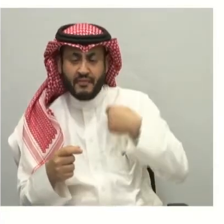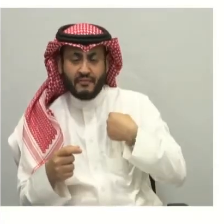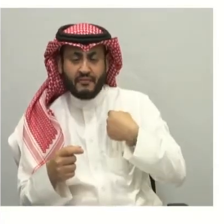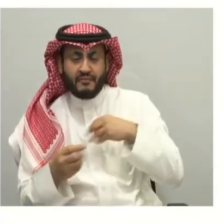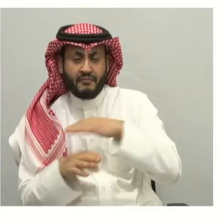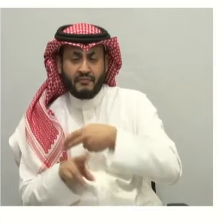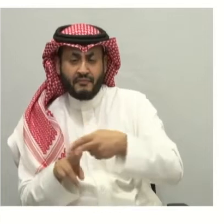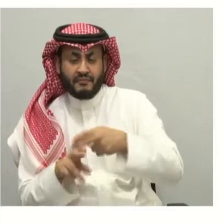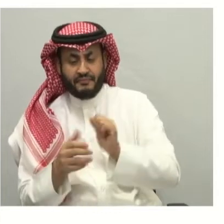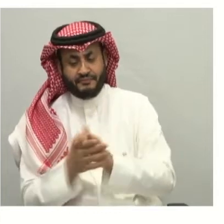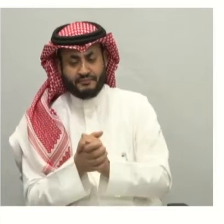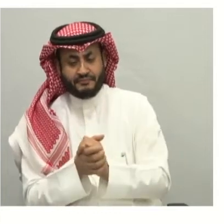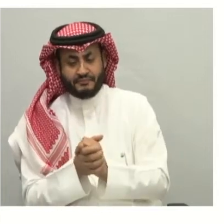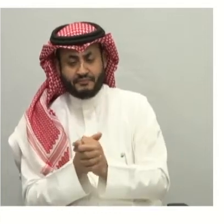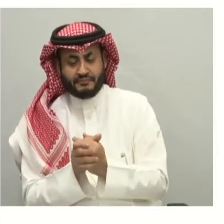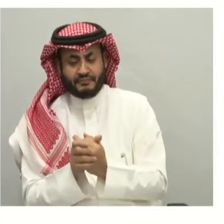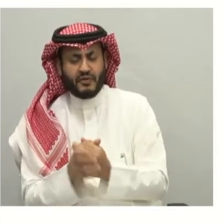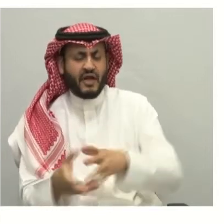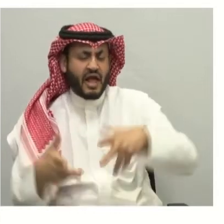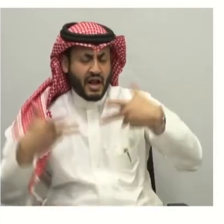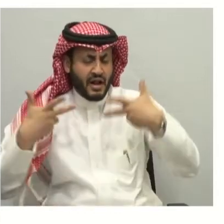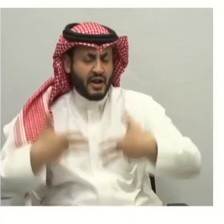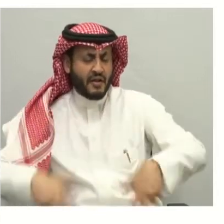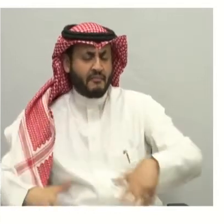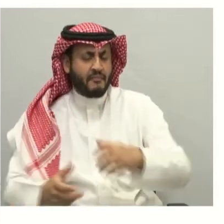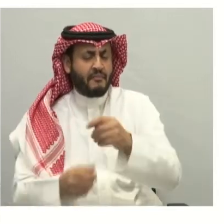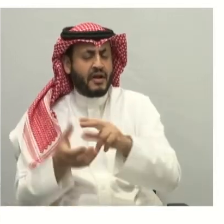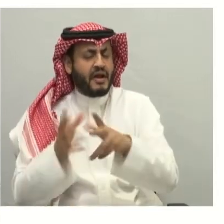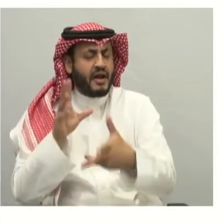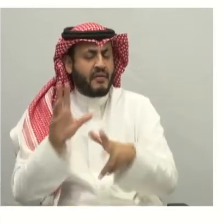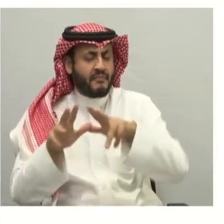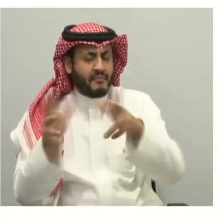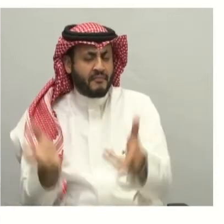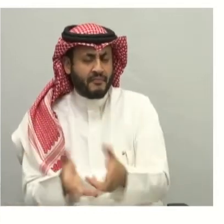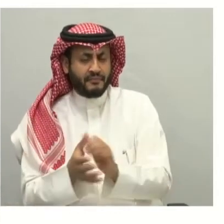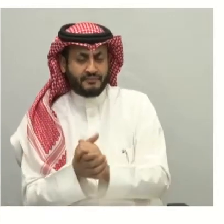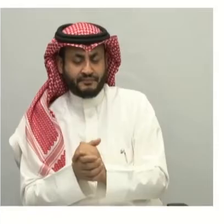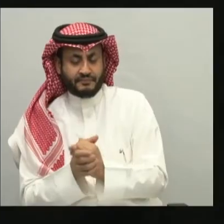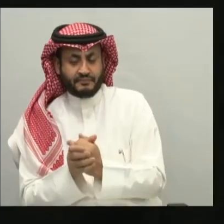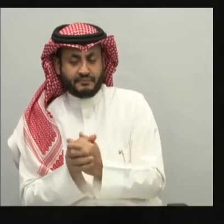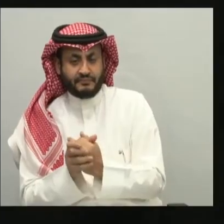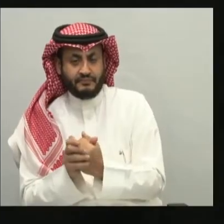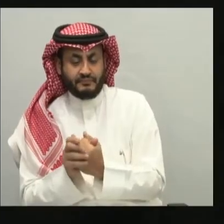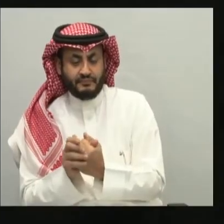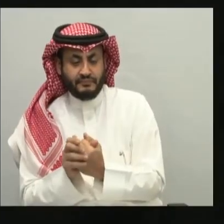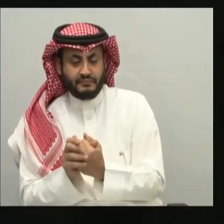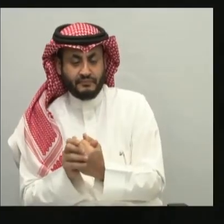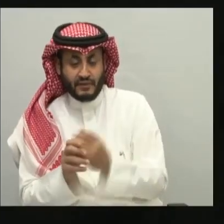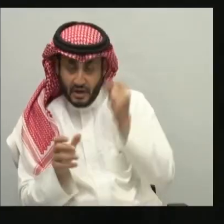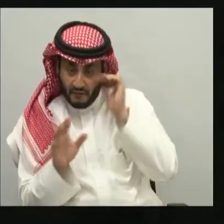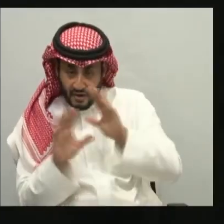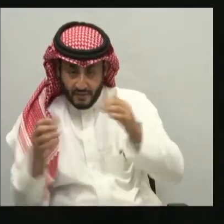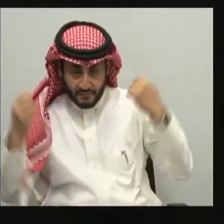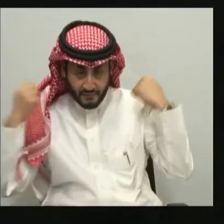brown. And what is the style of these clothes? So we know that he's going to wear coat or he's going to